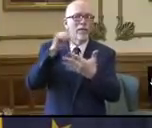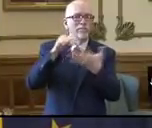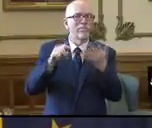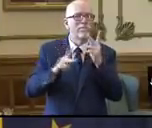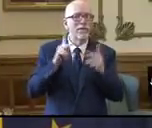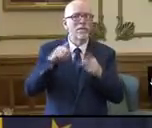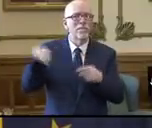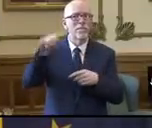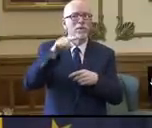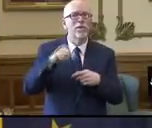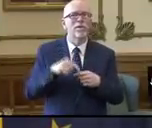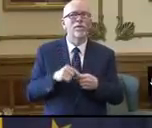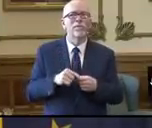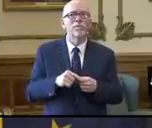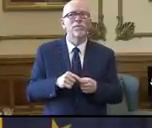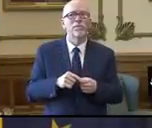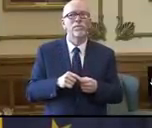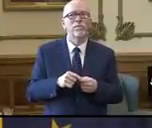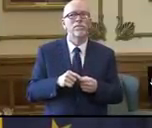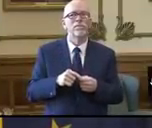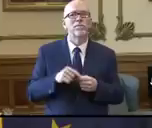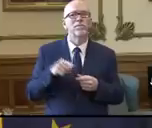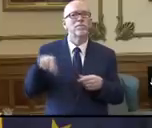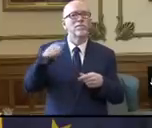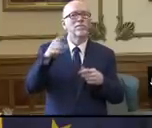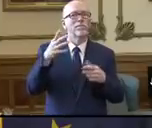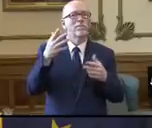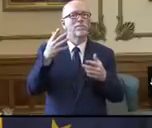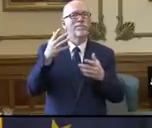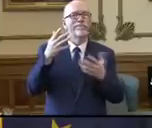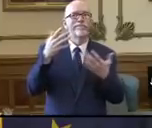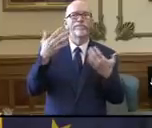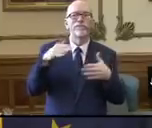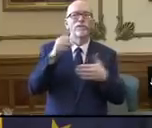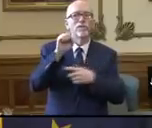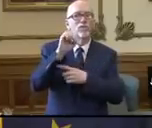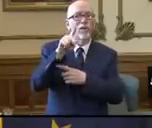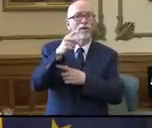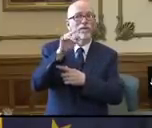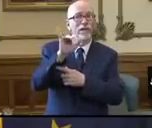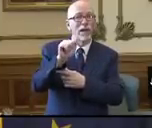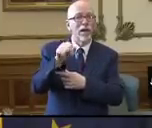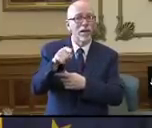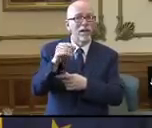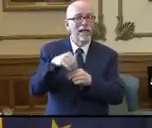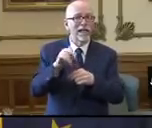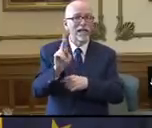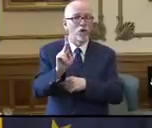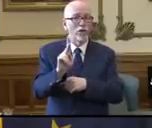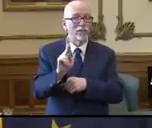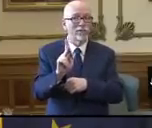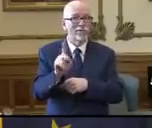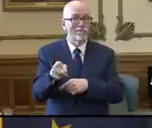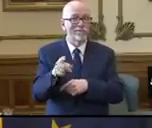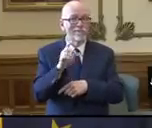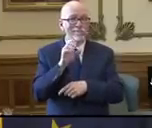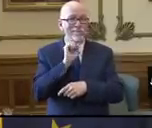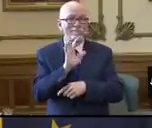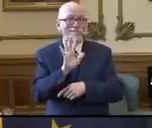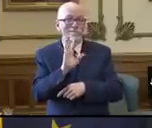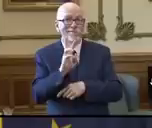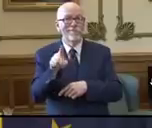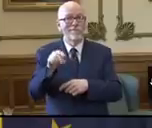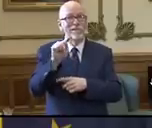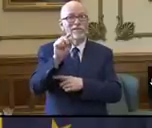who are at their beginnings. There's Sophia, who is a kindergartner at St. Thomas